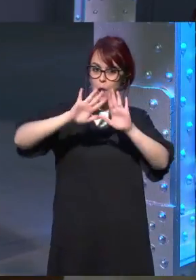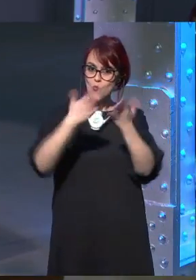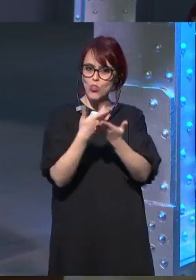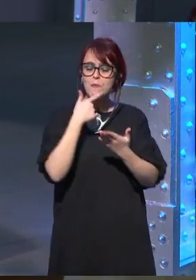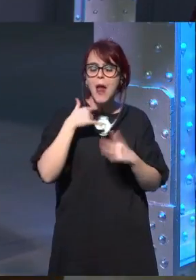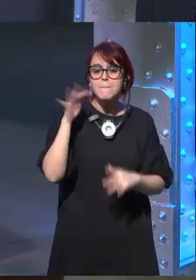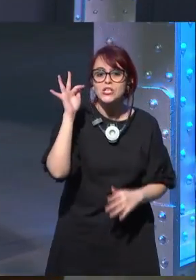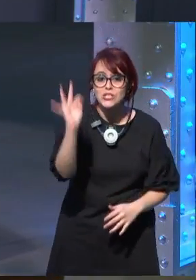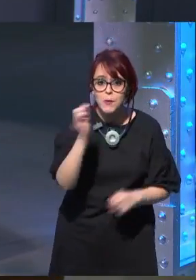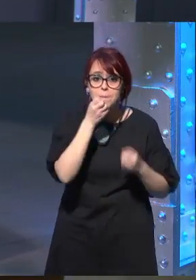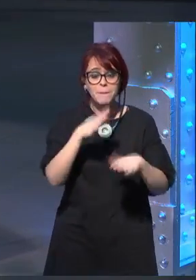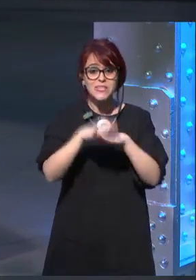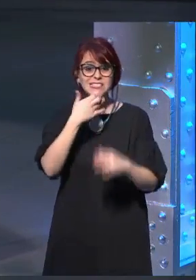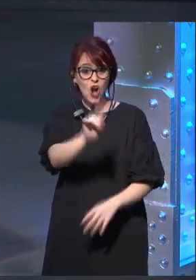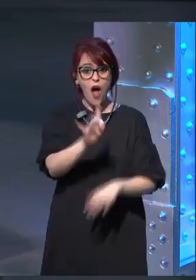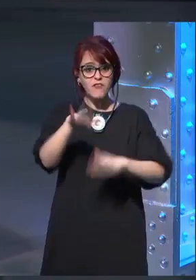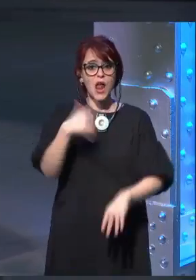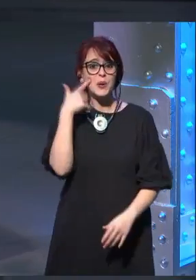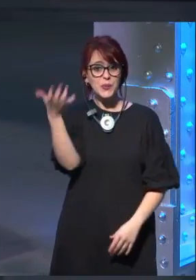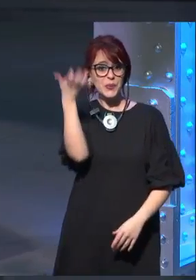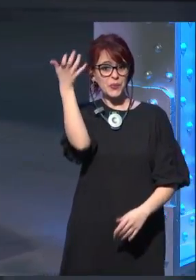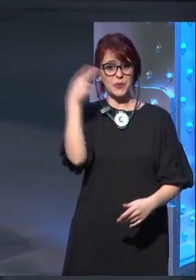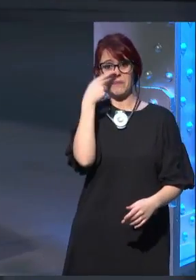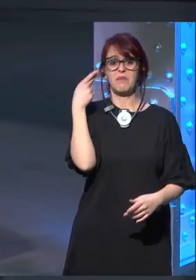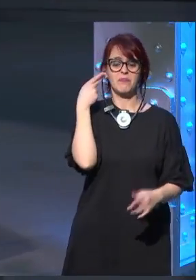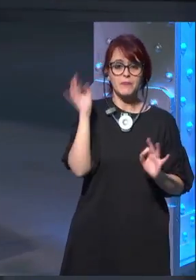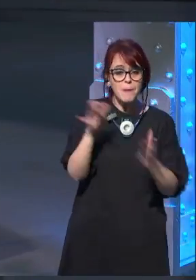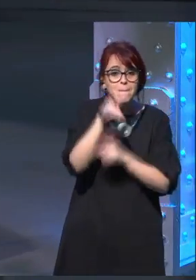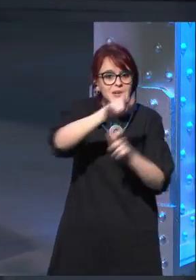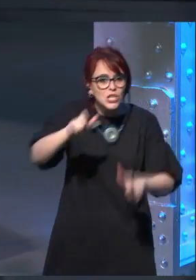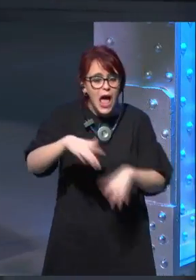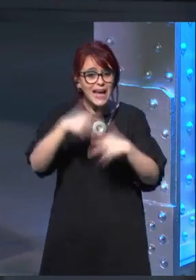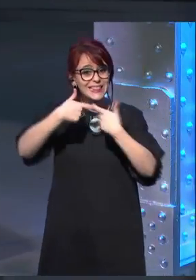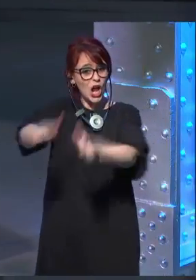away. Now, in my life, I have some family members who unfortunately fall into that category,